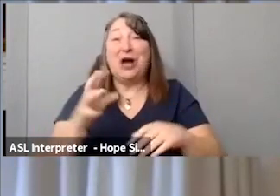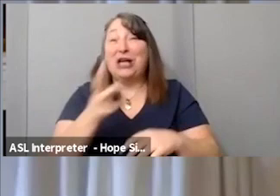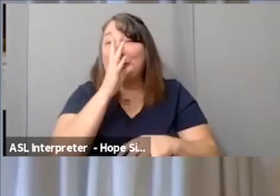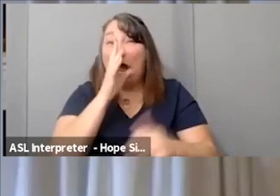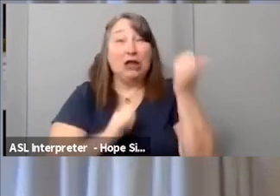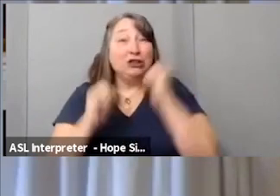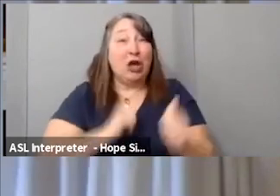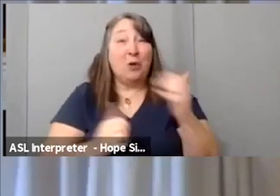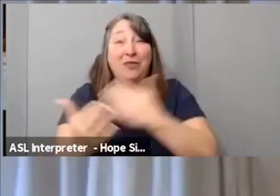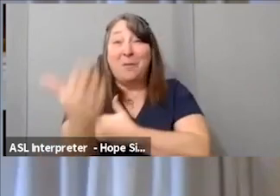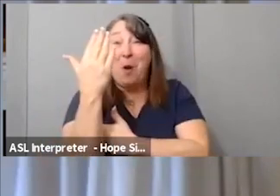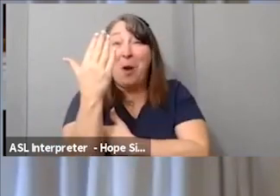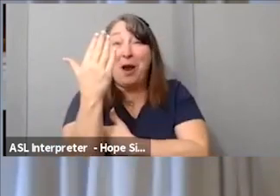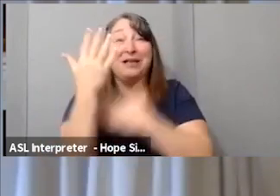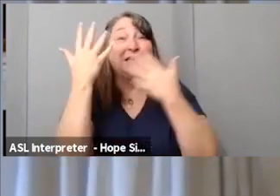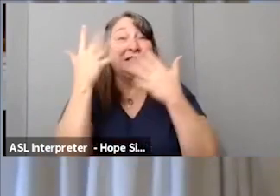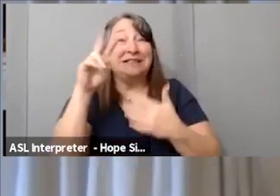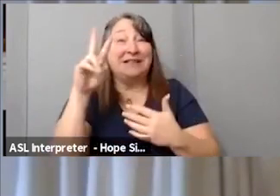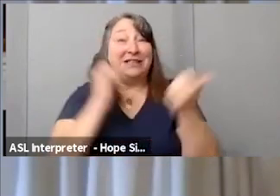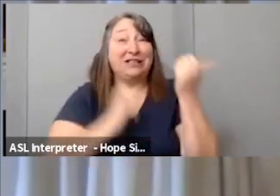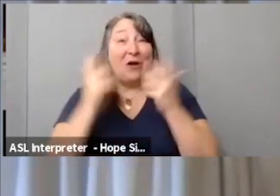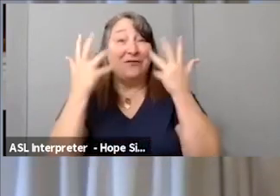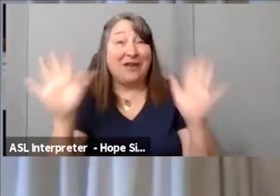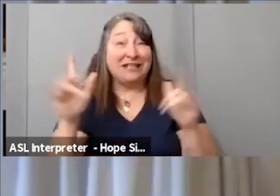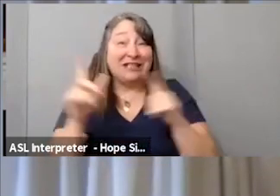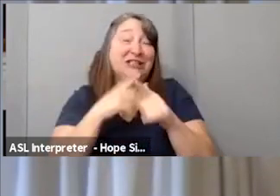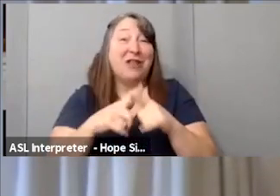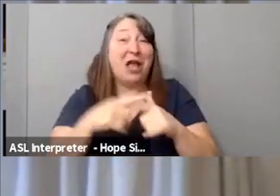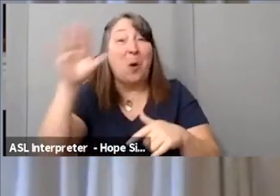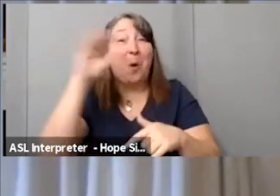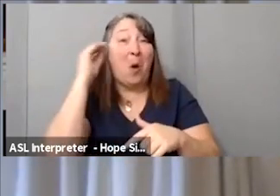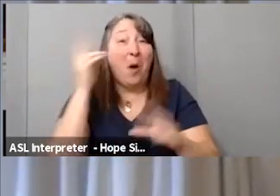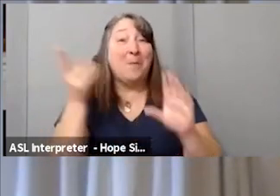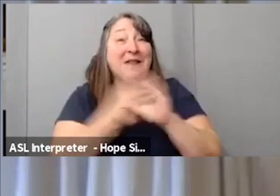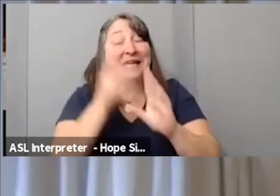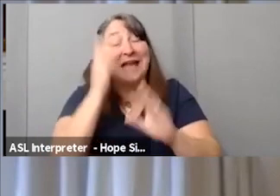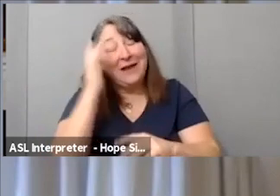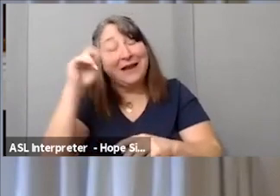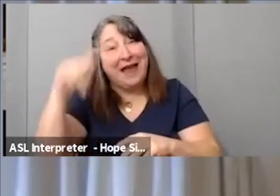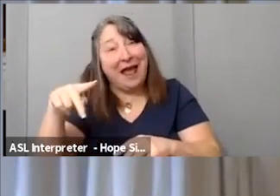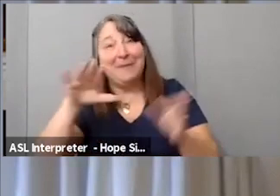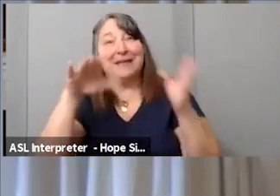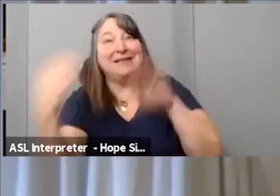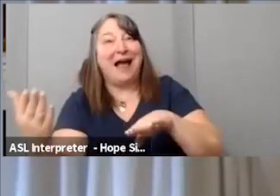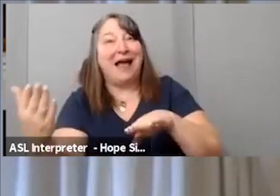die. Because I can't think of a better way to go in your